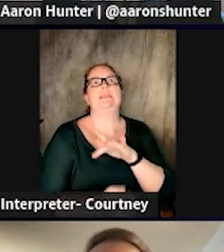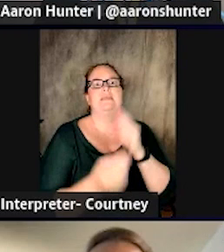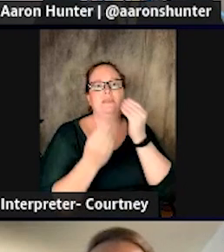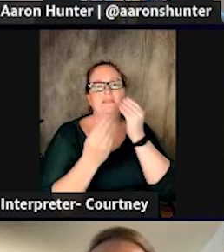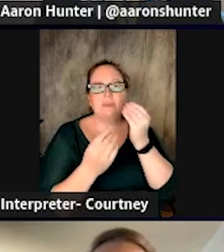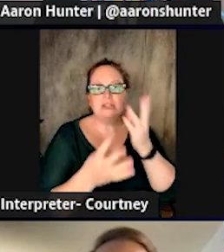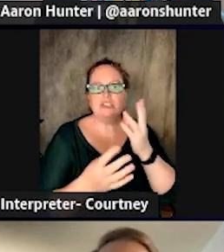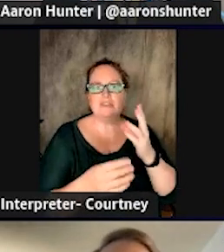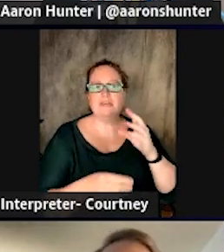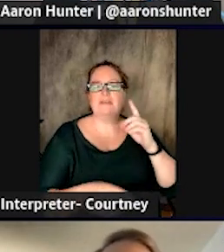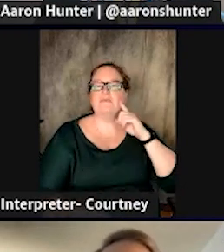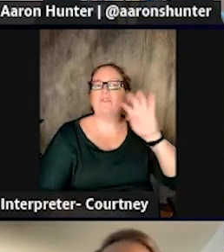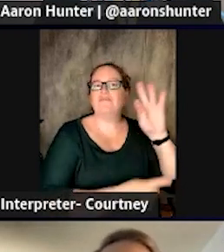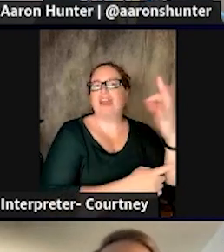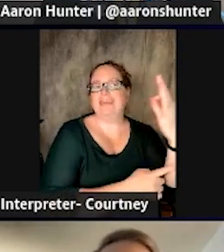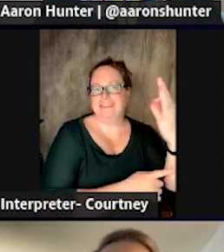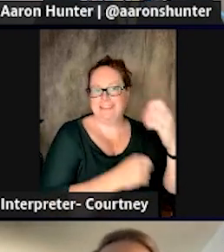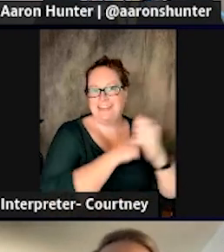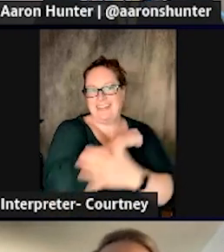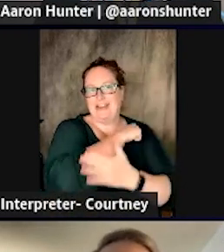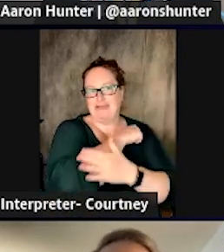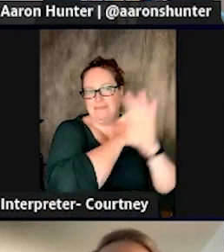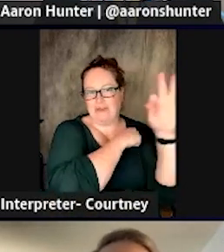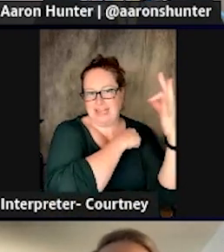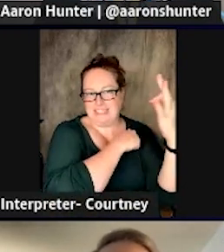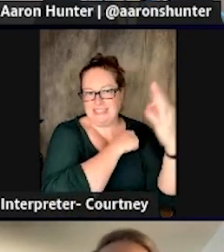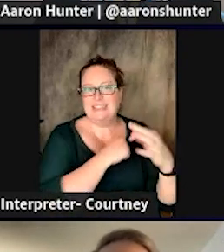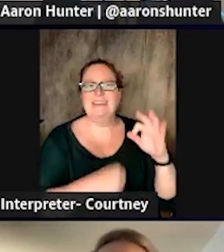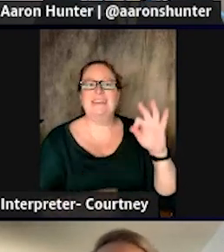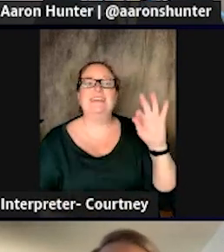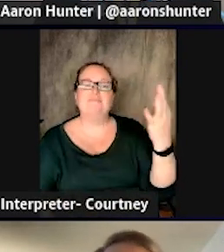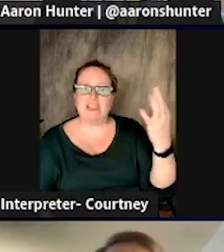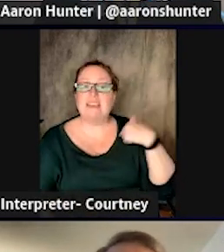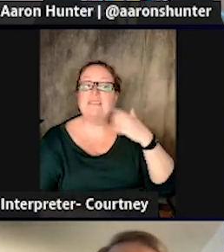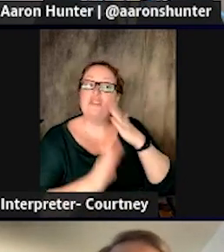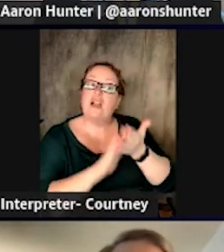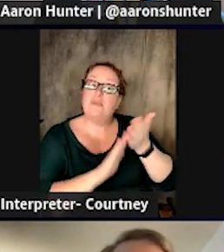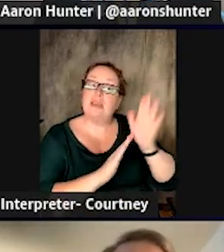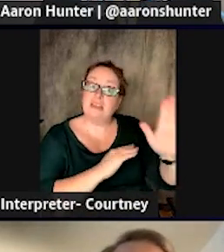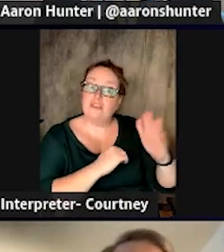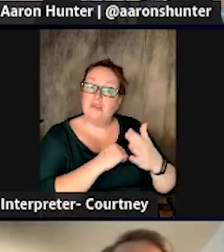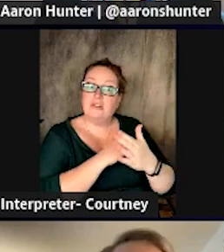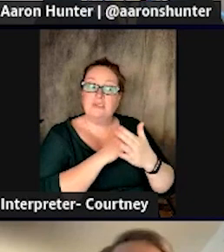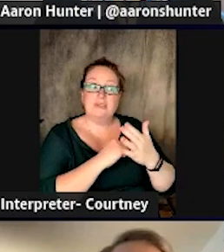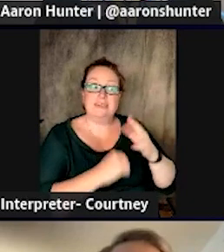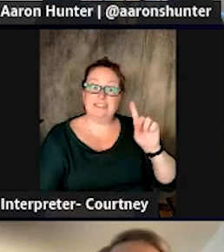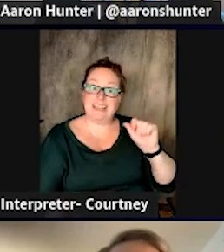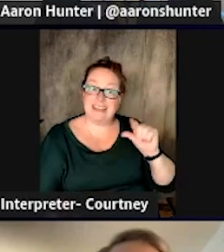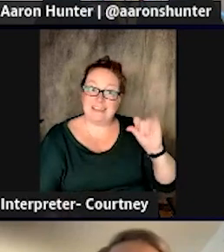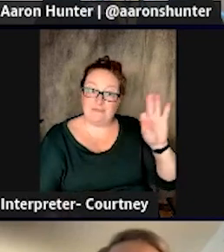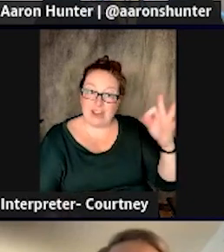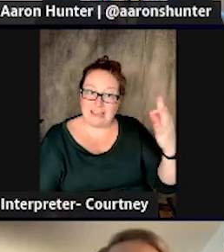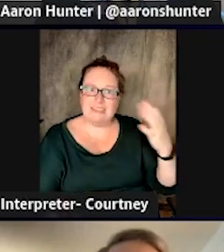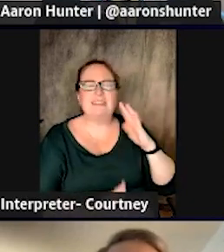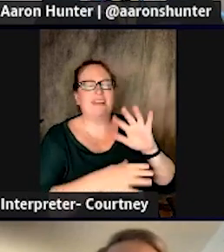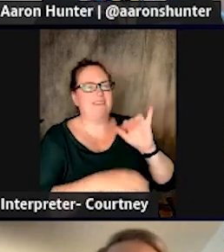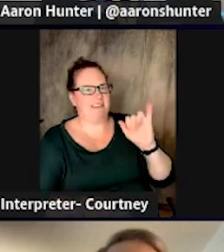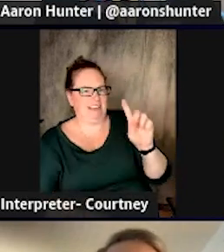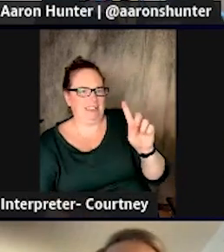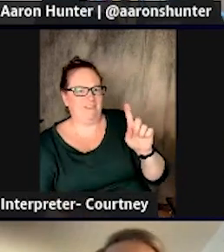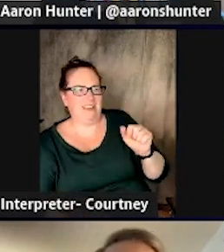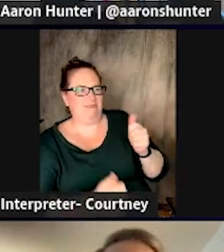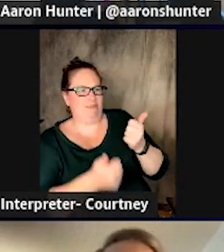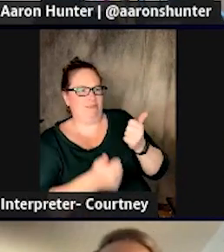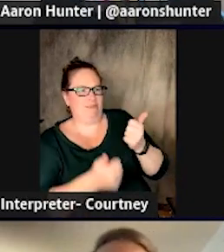the country of France. So if you're operating your services within France, you know, enable the data identifiers that are relevant for that region, and